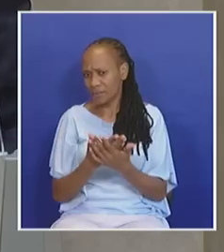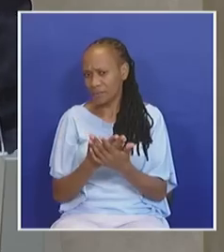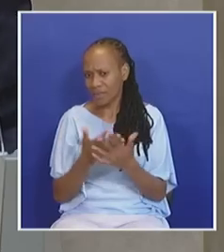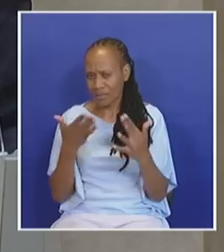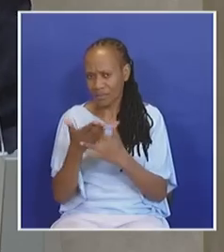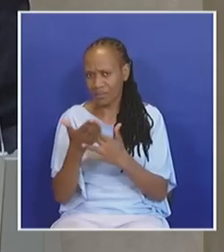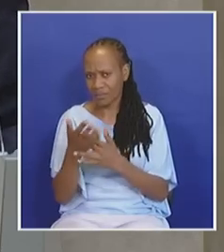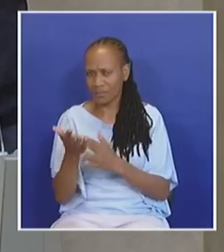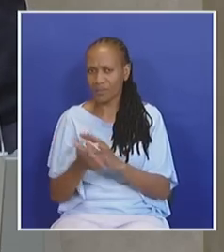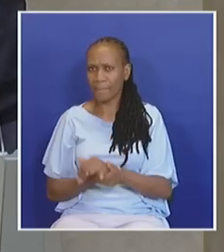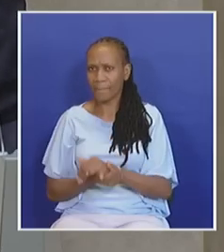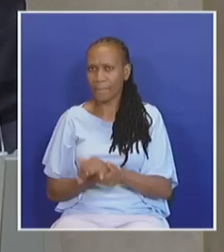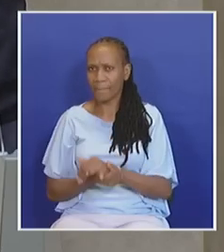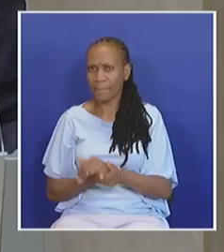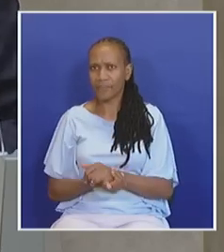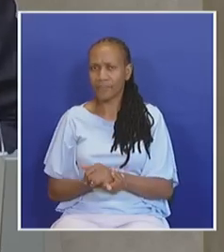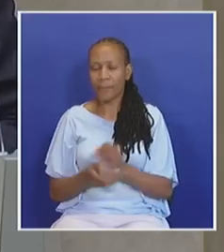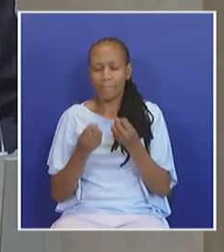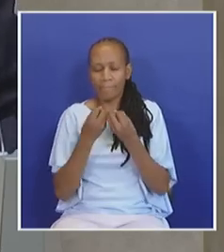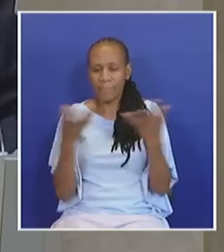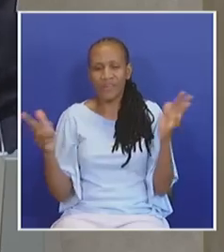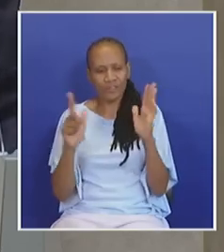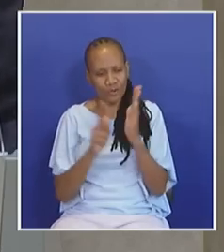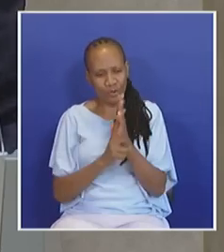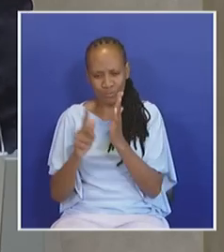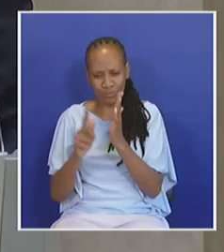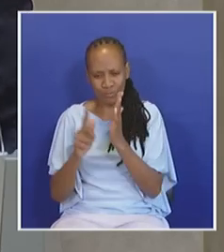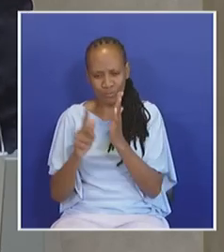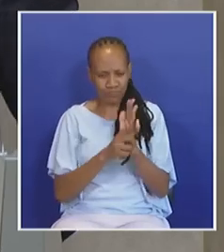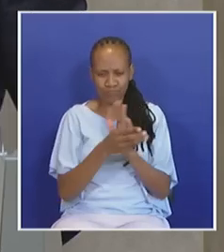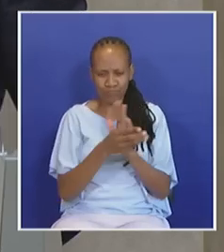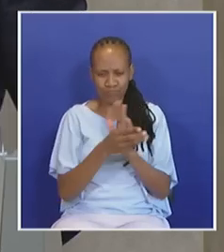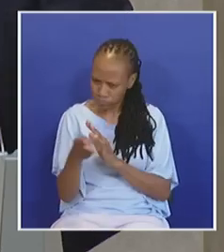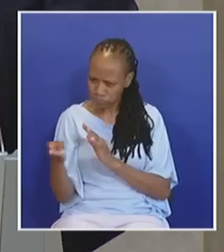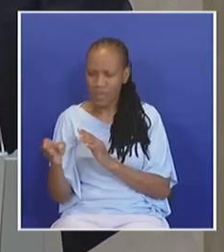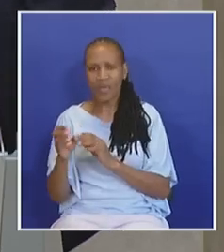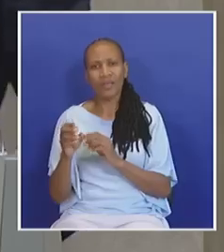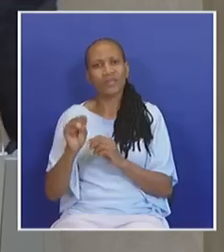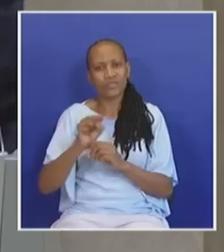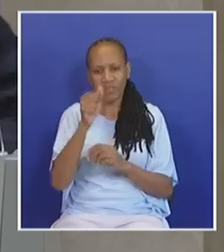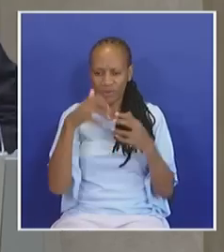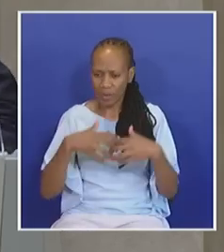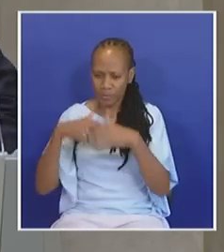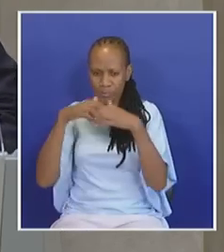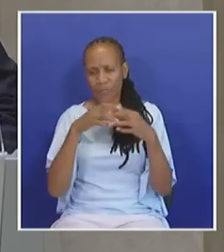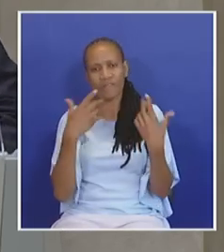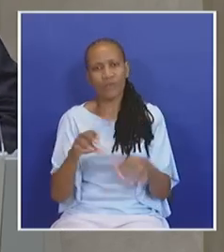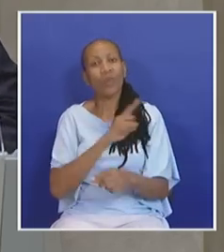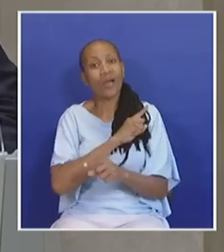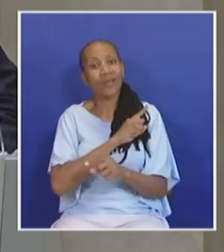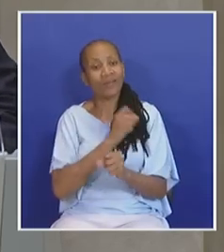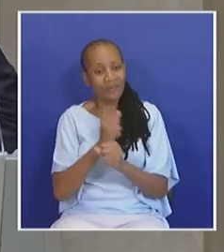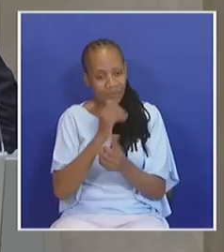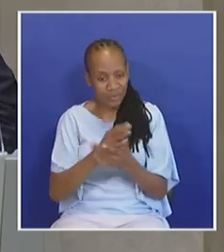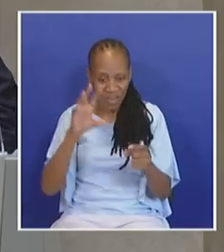has passed a number of laws to give effect to its constitutional goals of achieving equality, human